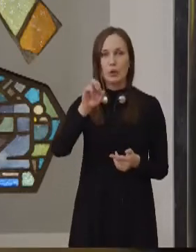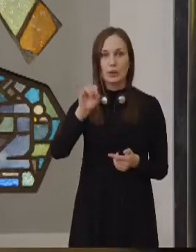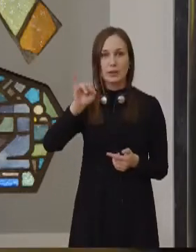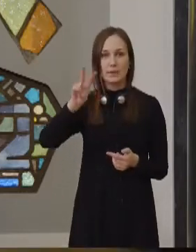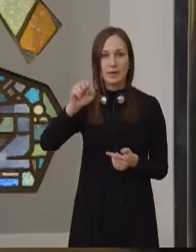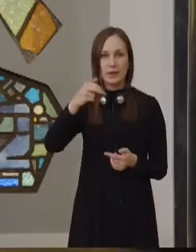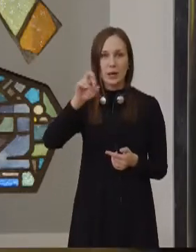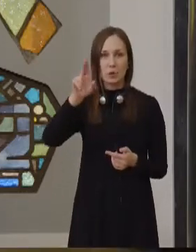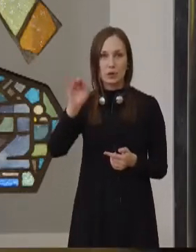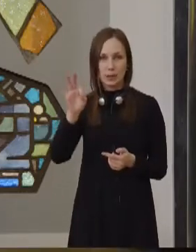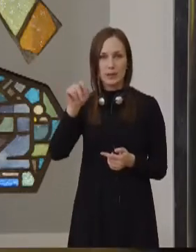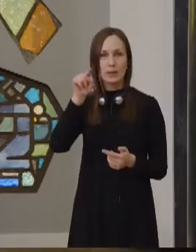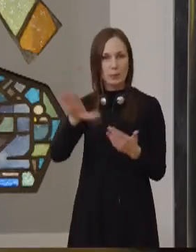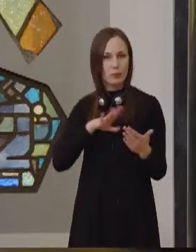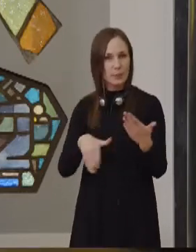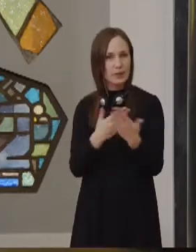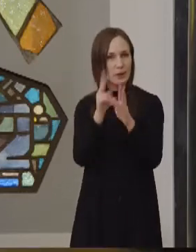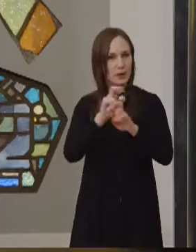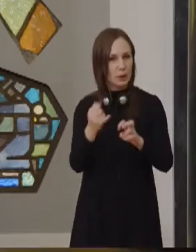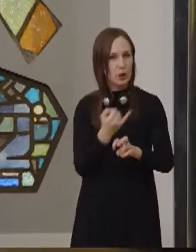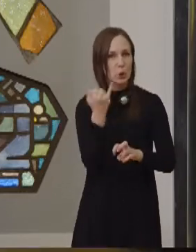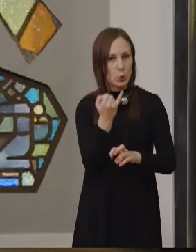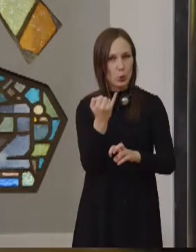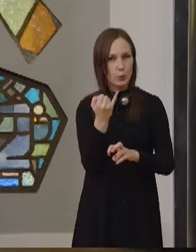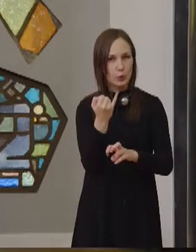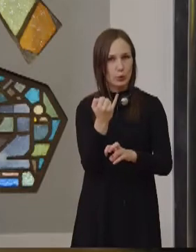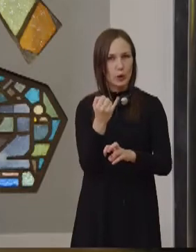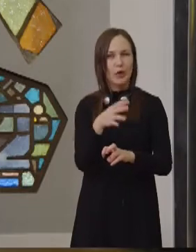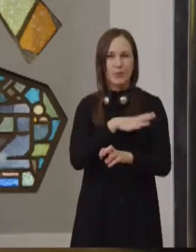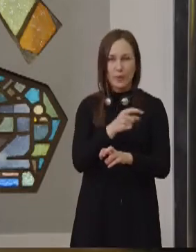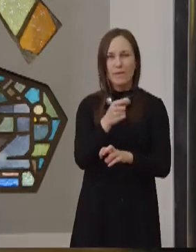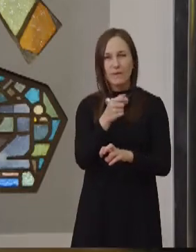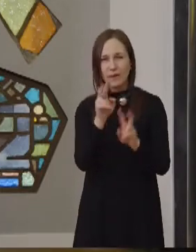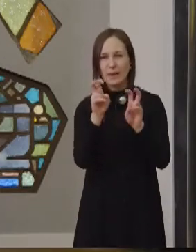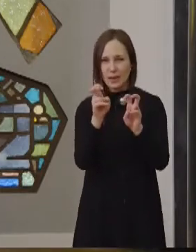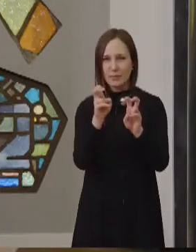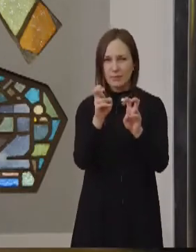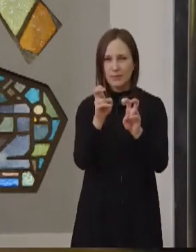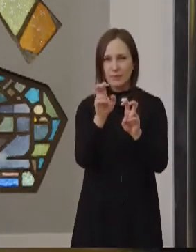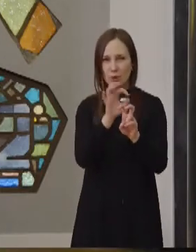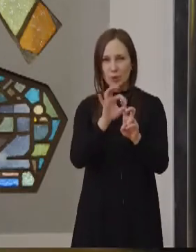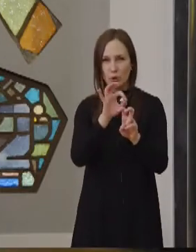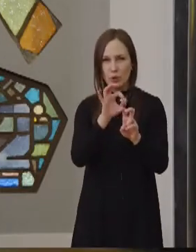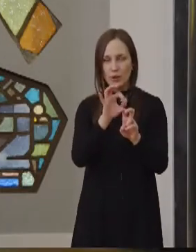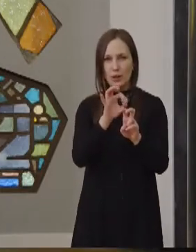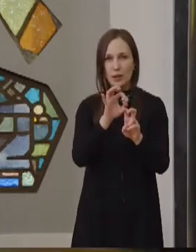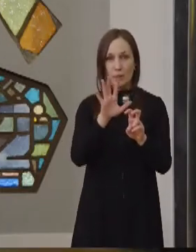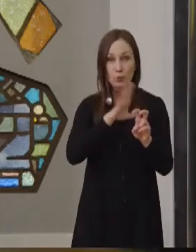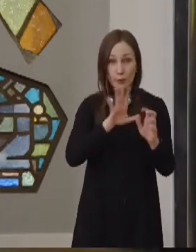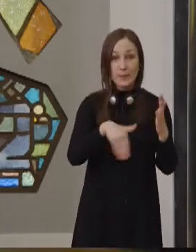Center. Mr. Liutauras Labanauskas has introduced a very important survey. We have talked about